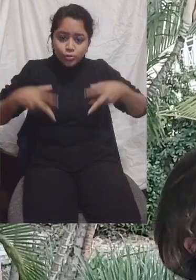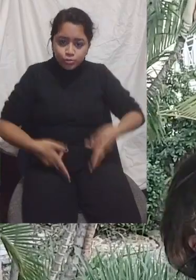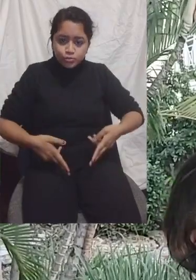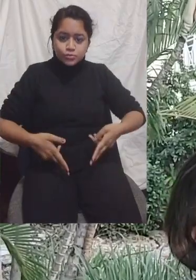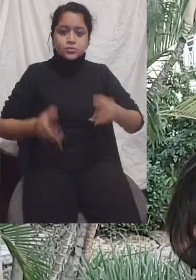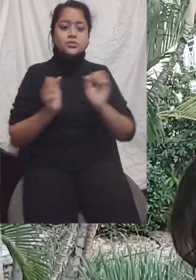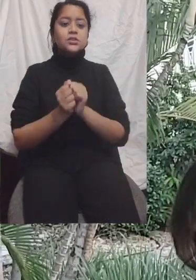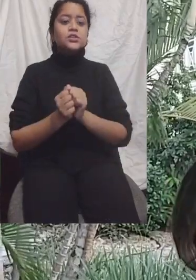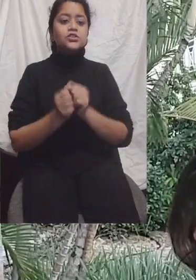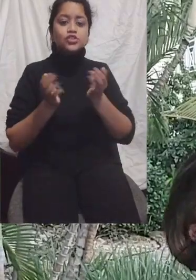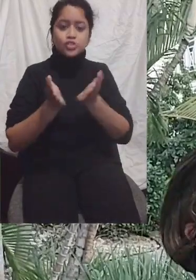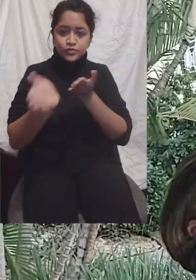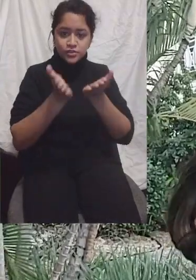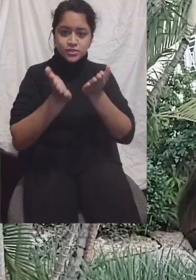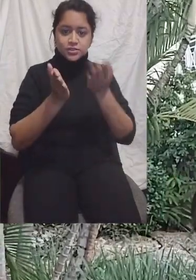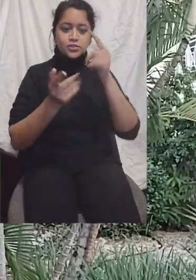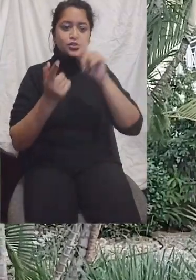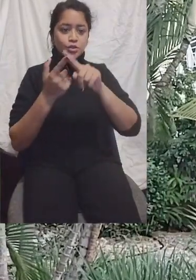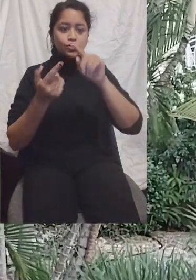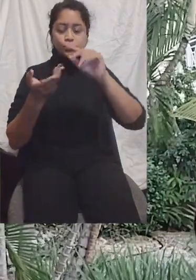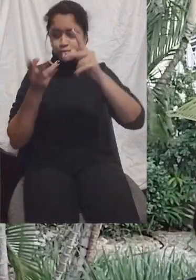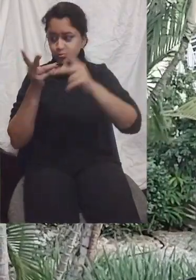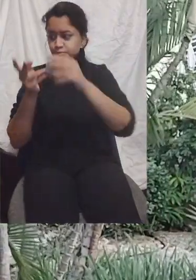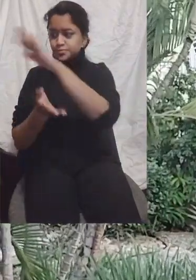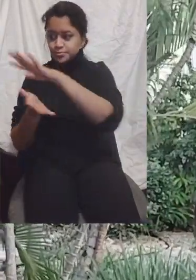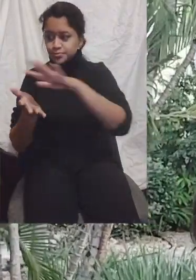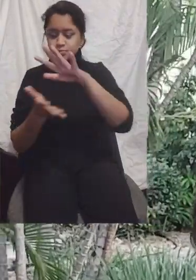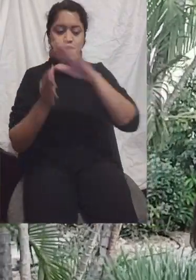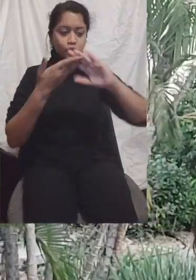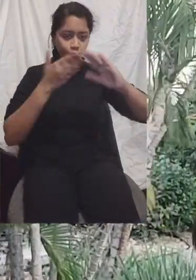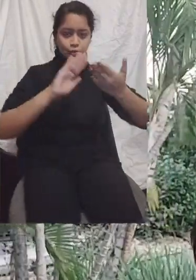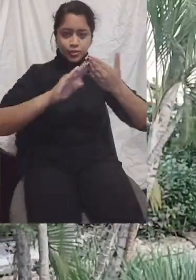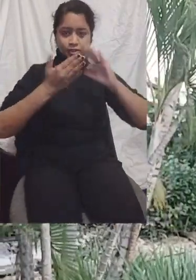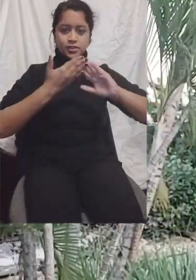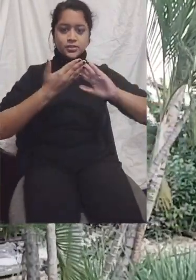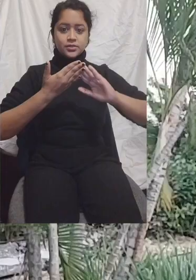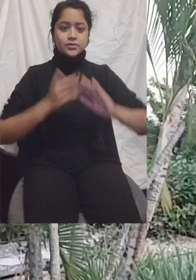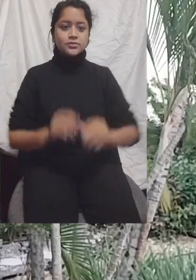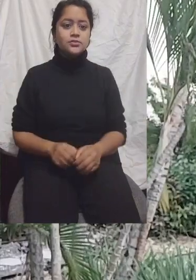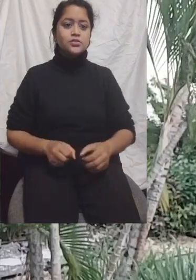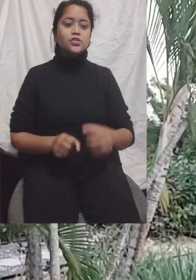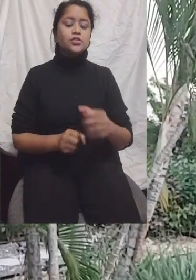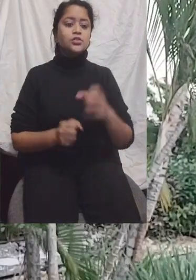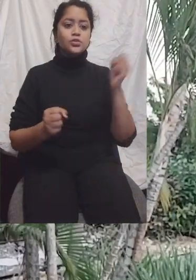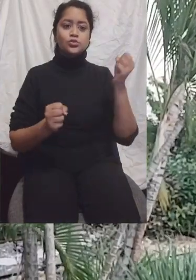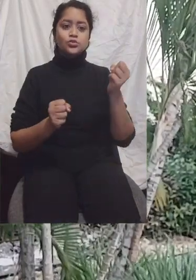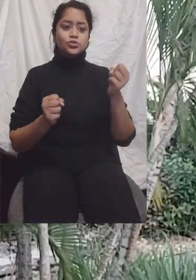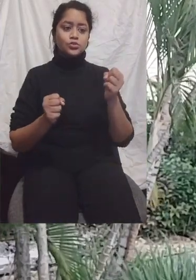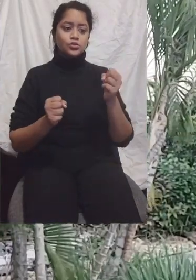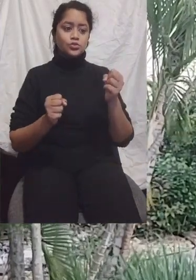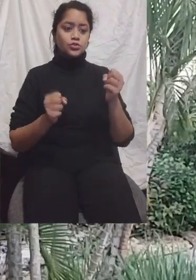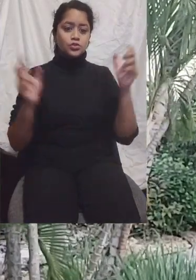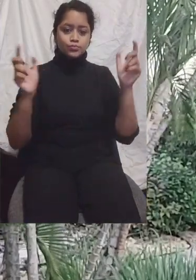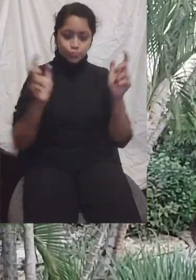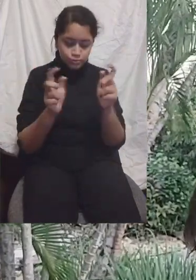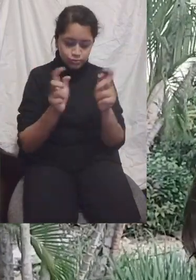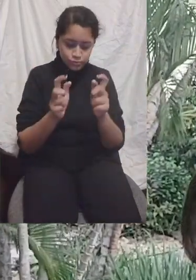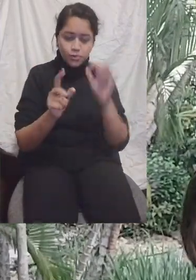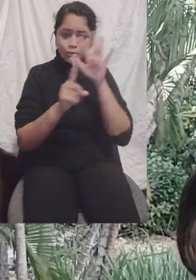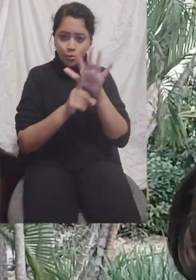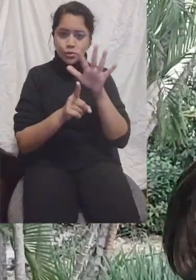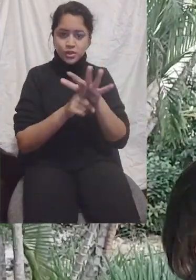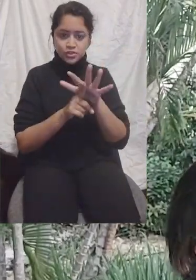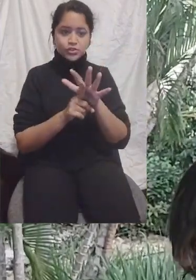that we could then go round into the communities, talk to people and encourage them to get their dogs and cats